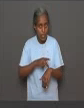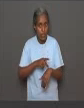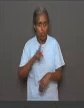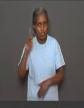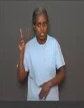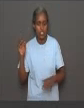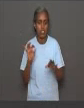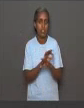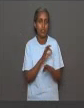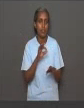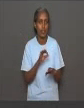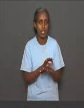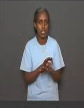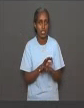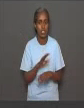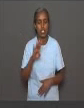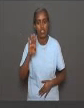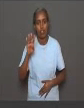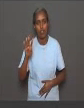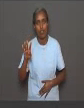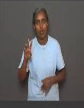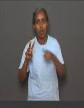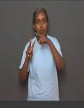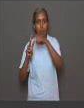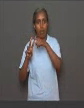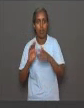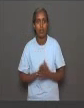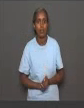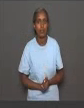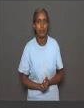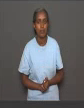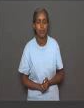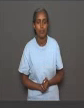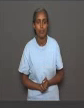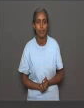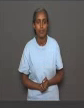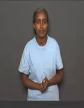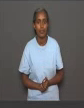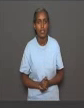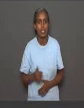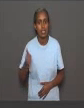The period of this function is 4 pi.